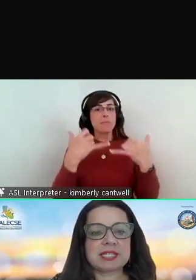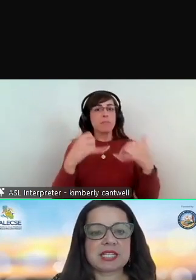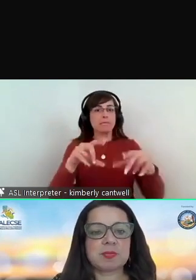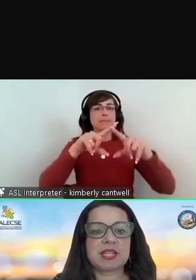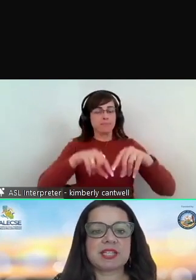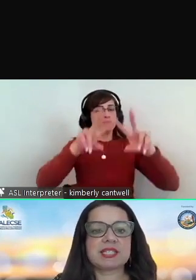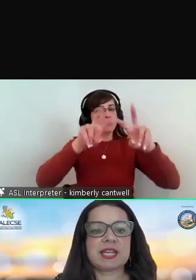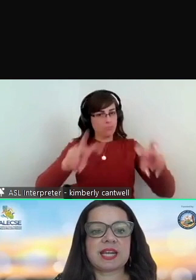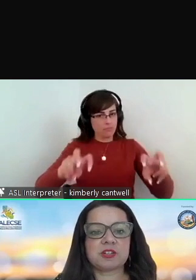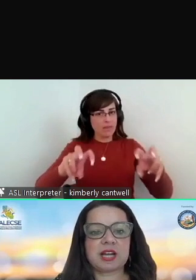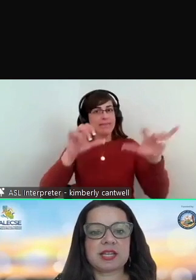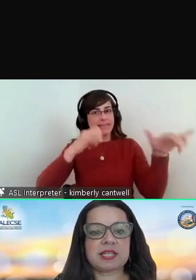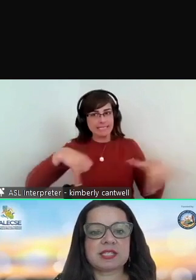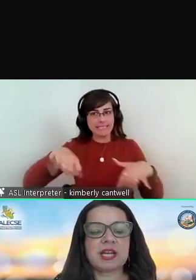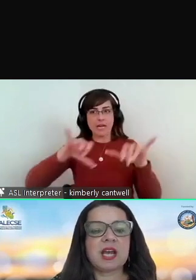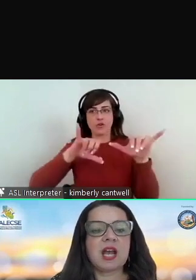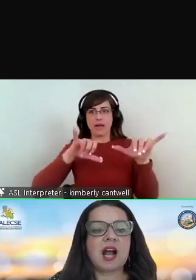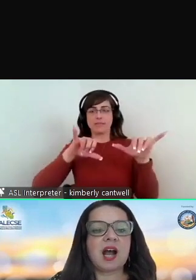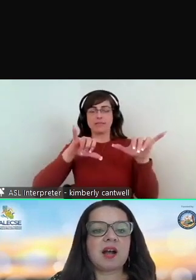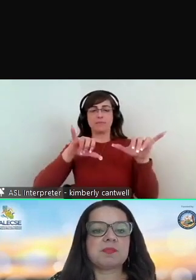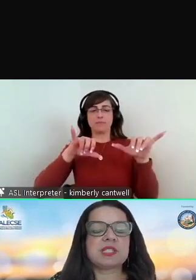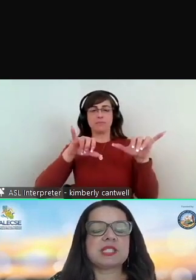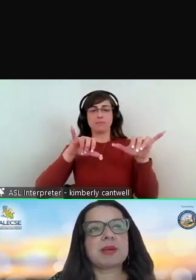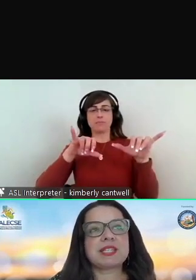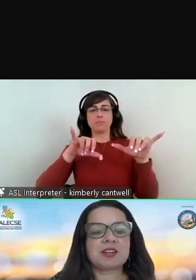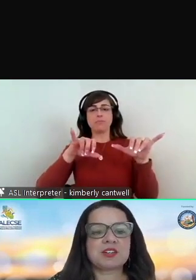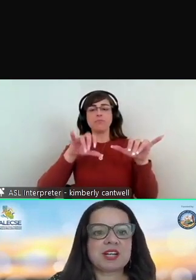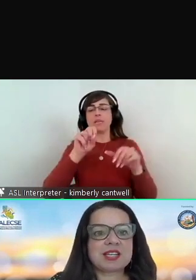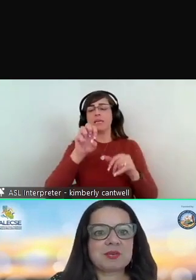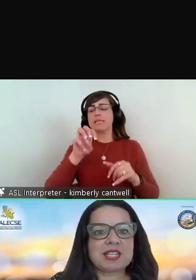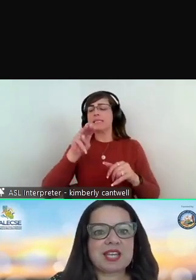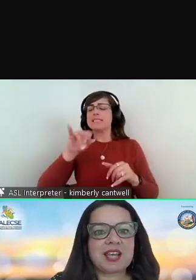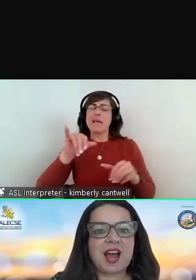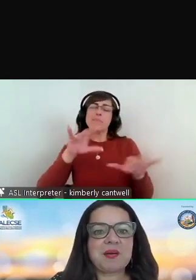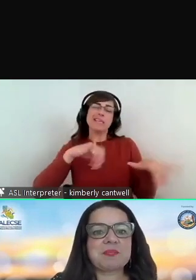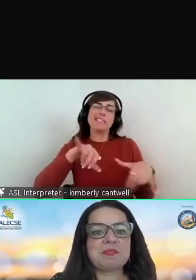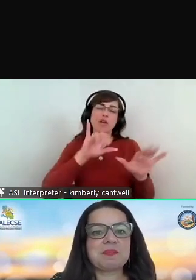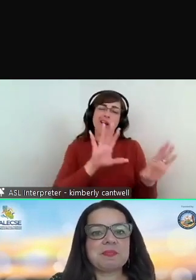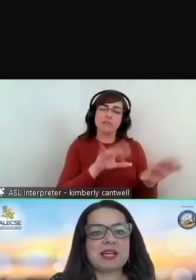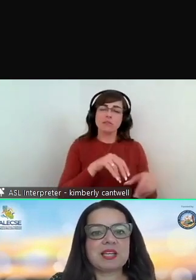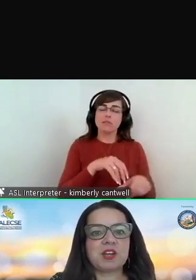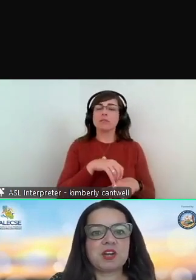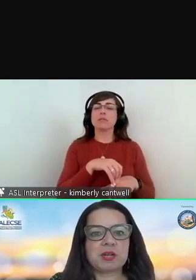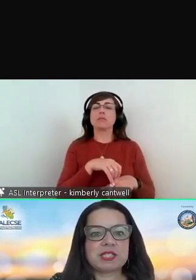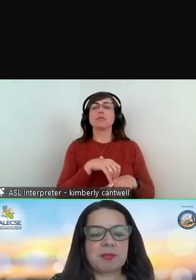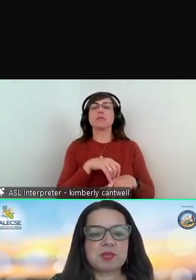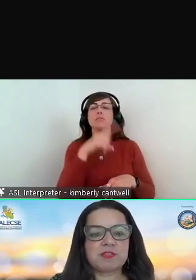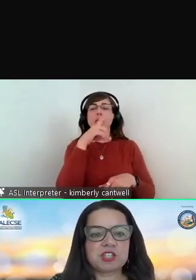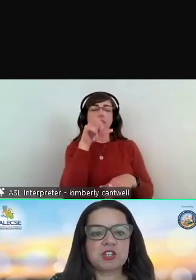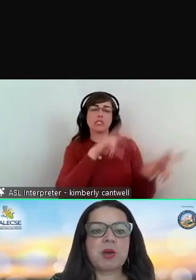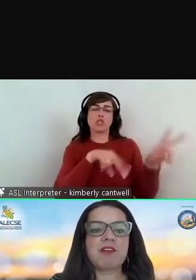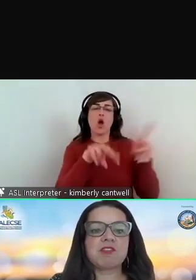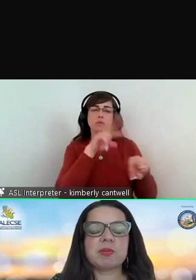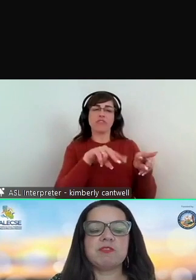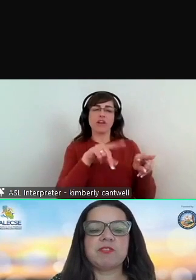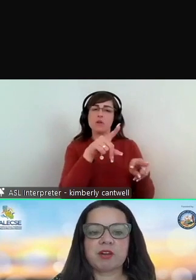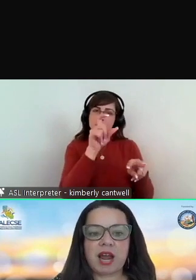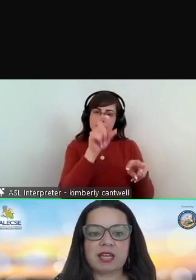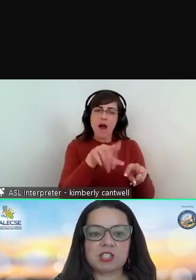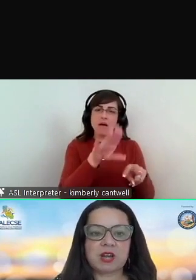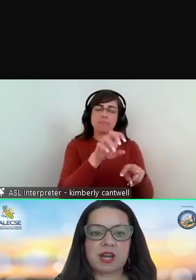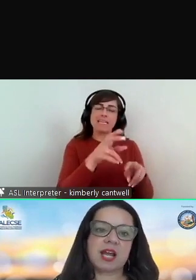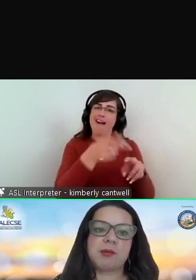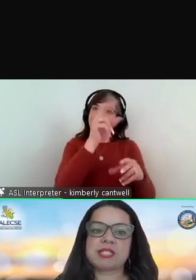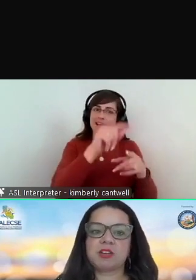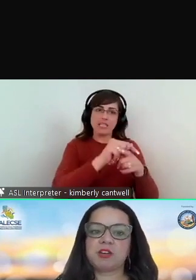play-based assessment that is standardized, semi-standardized, I would say, because, it is observational. You have to be very